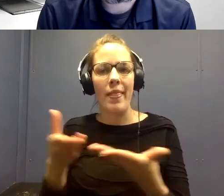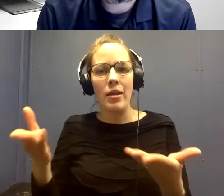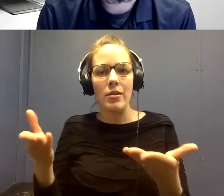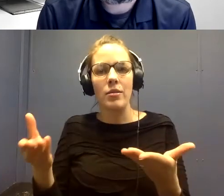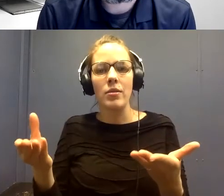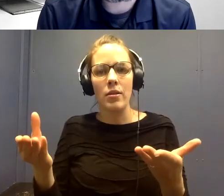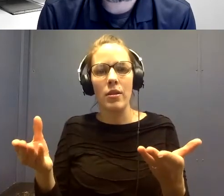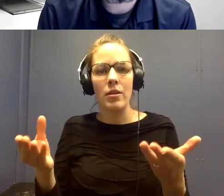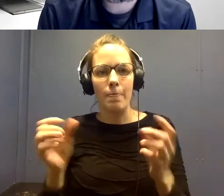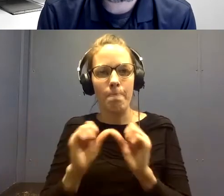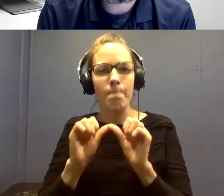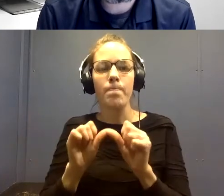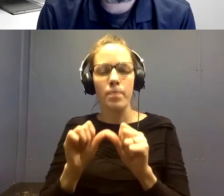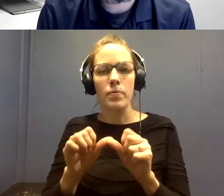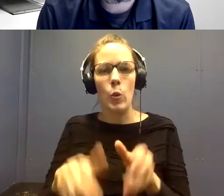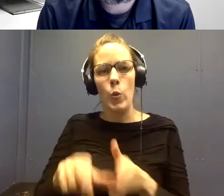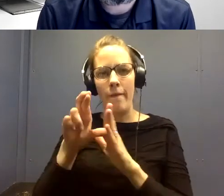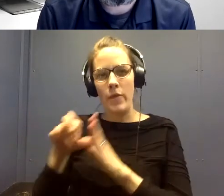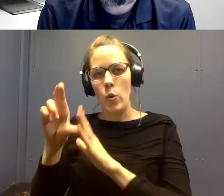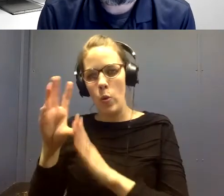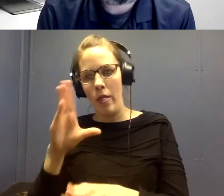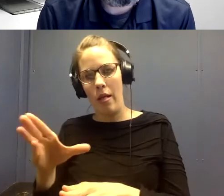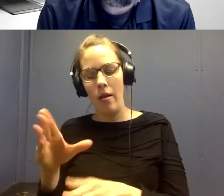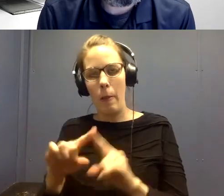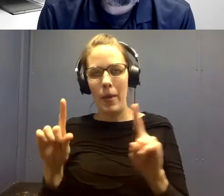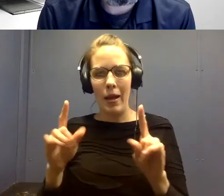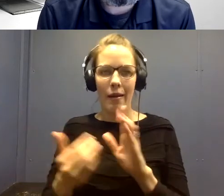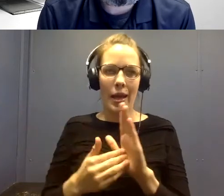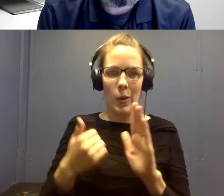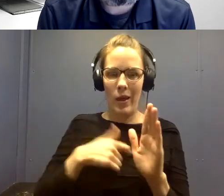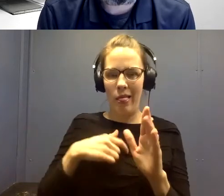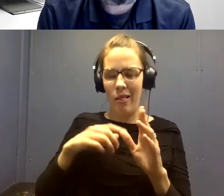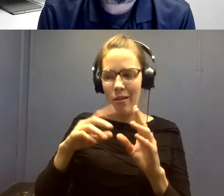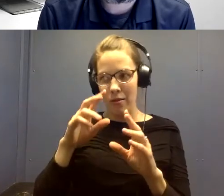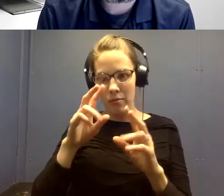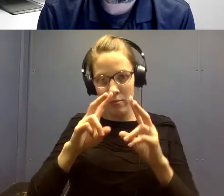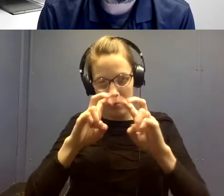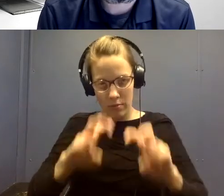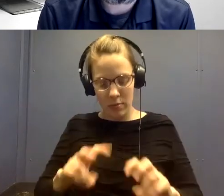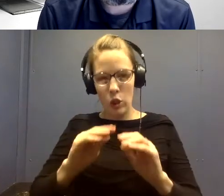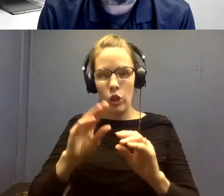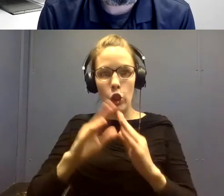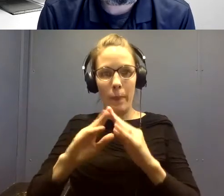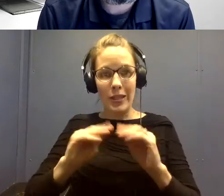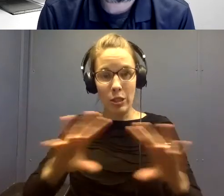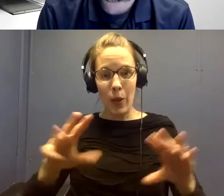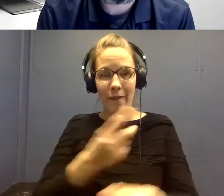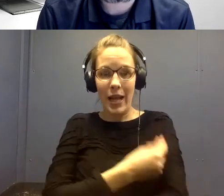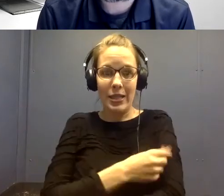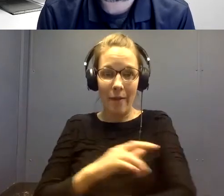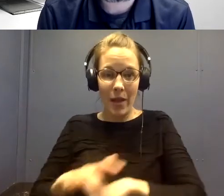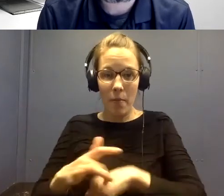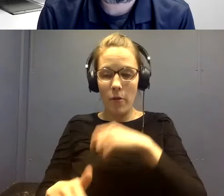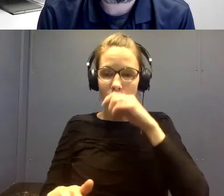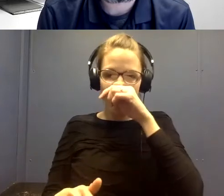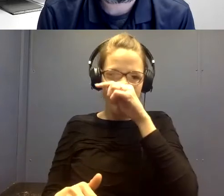are continued to be reviewed. But again, as we look at community spread and having the vaccine available and made